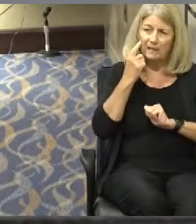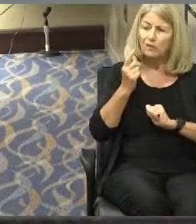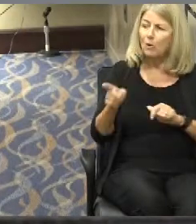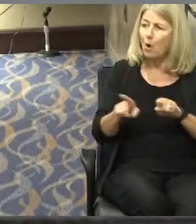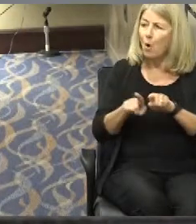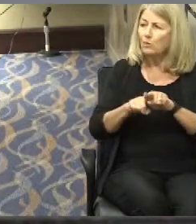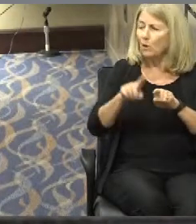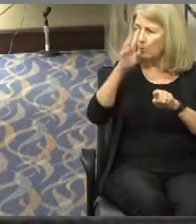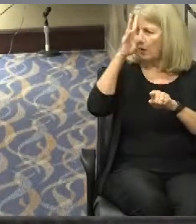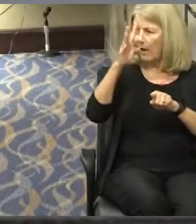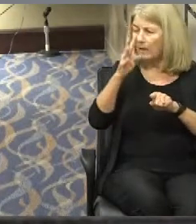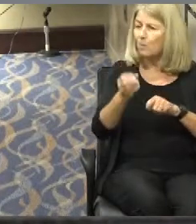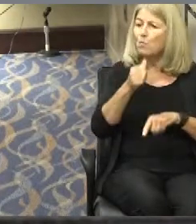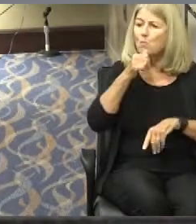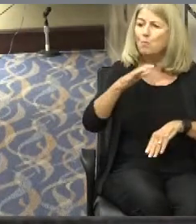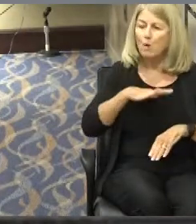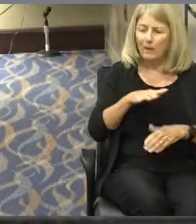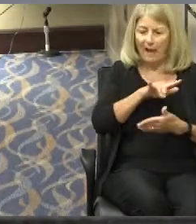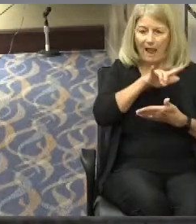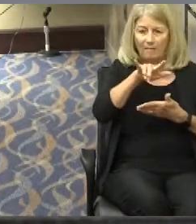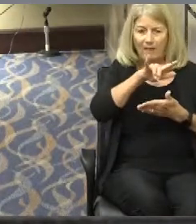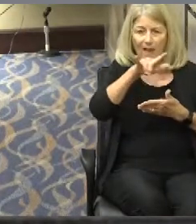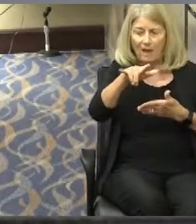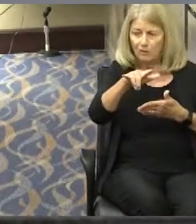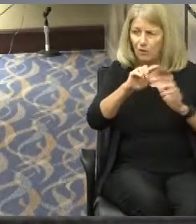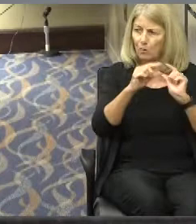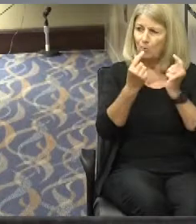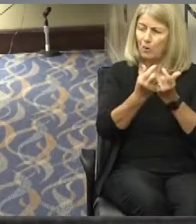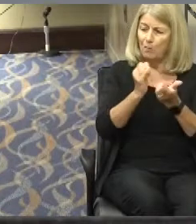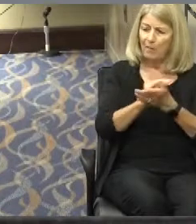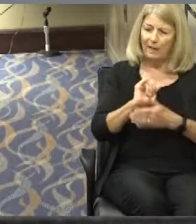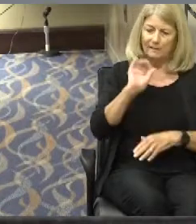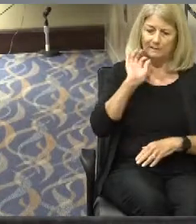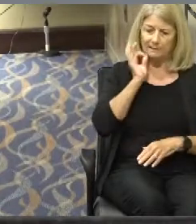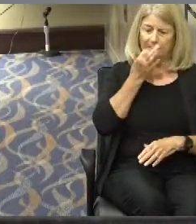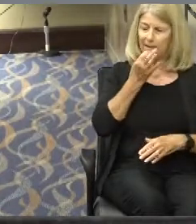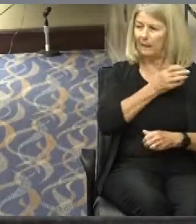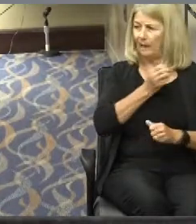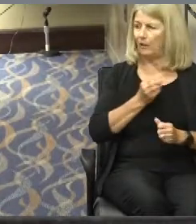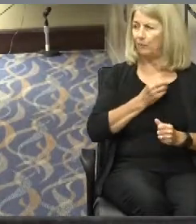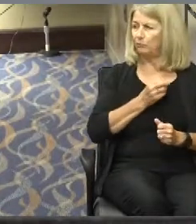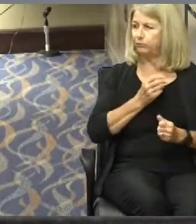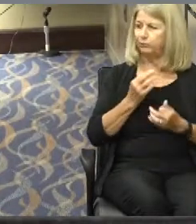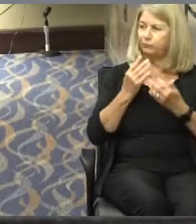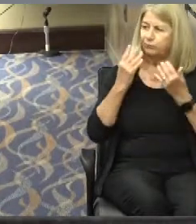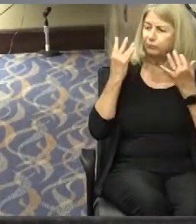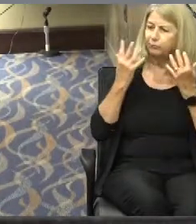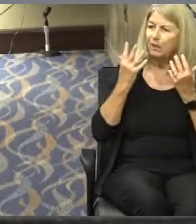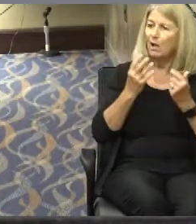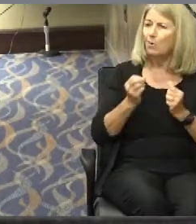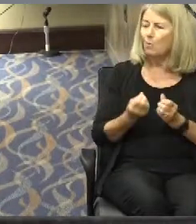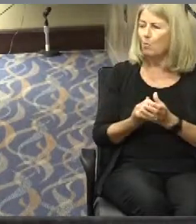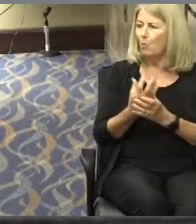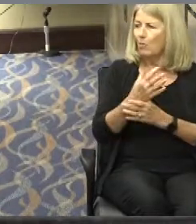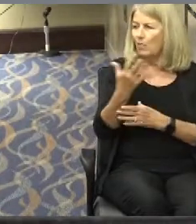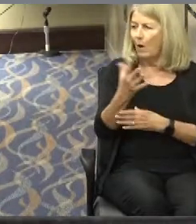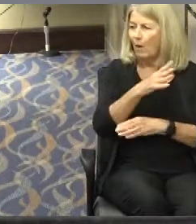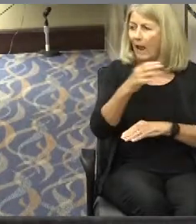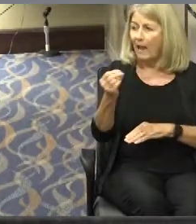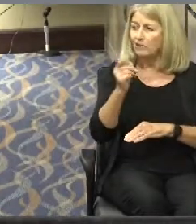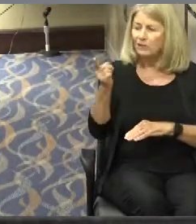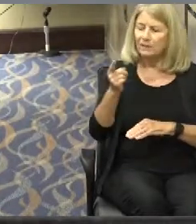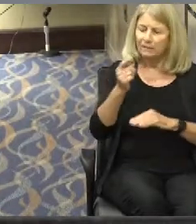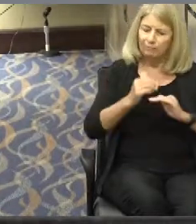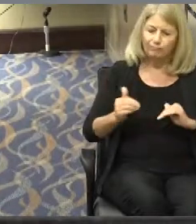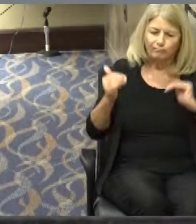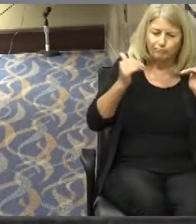a Women in Aviation group, which is pretty unique and flourishing. I think she still serves on the executive committee there, and is